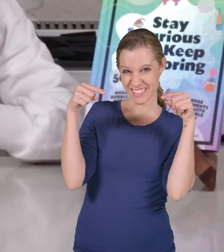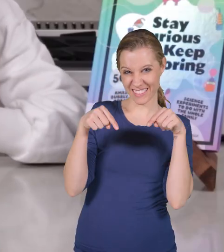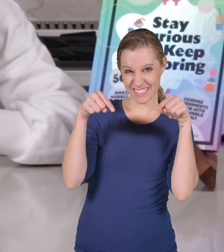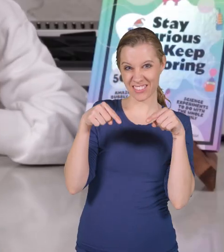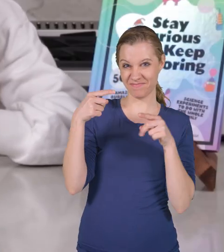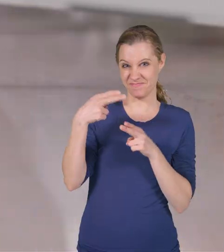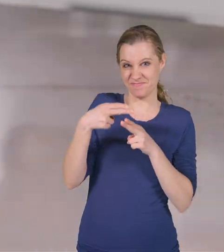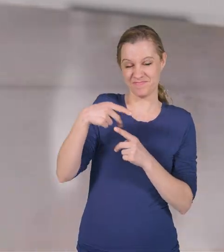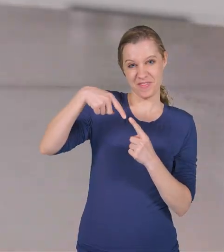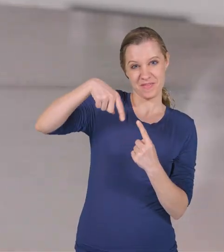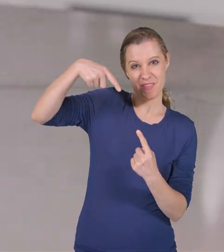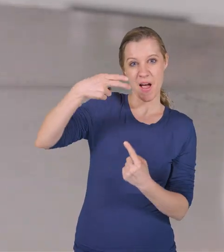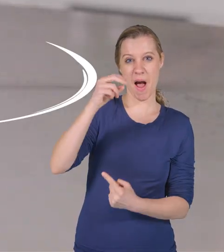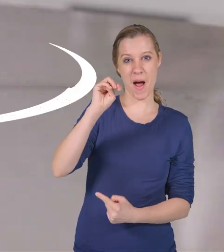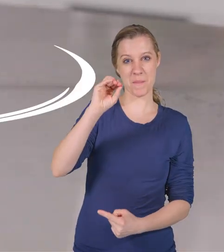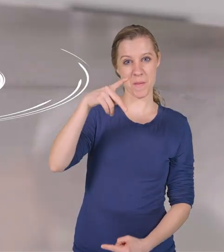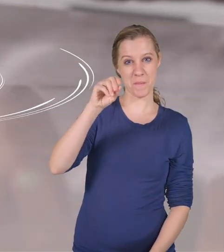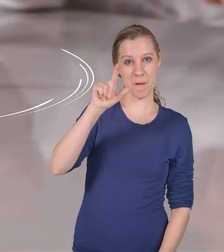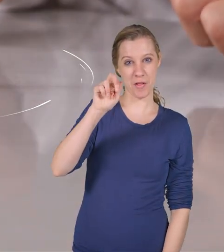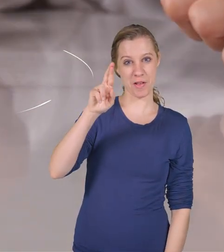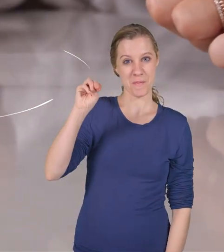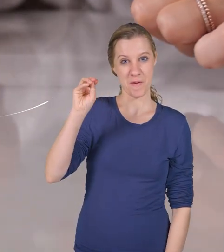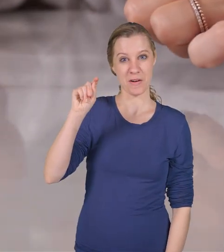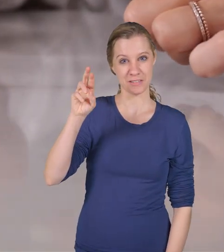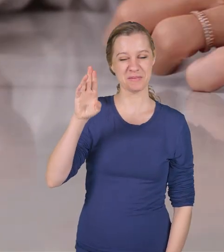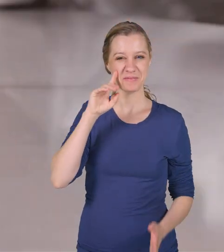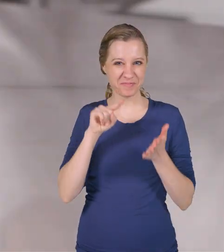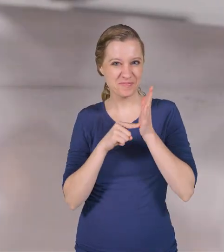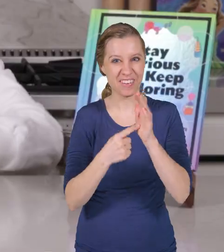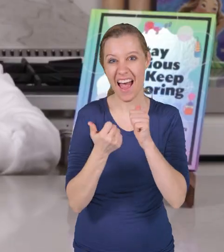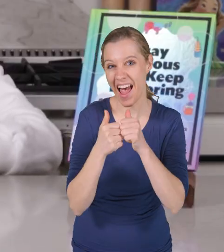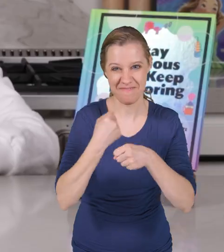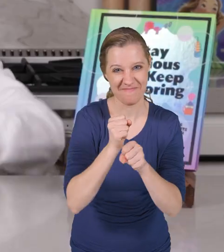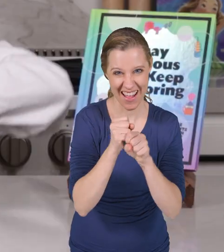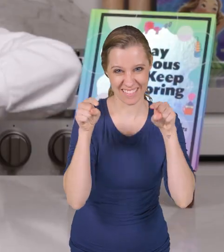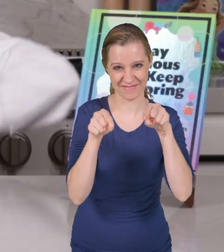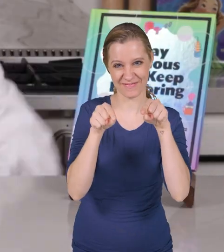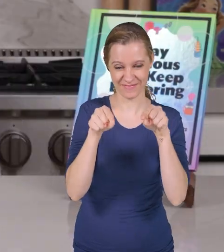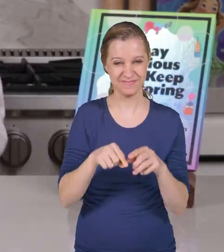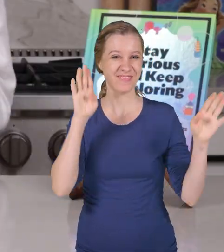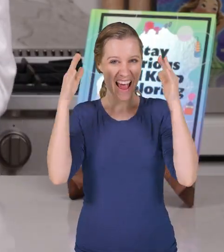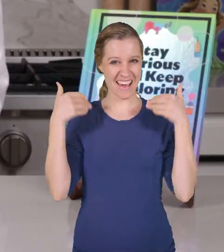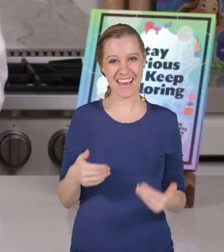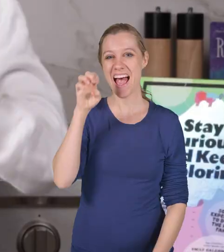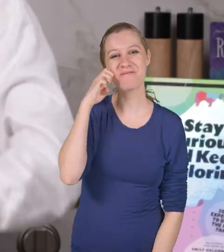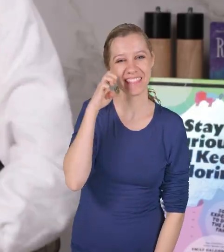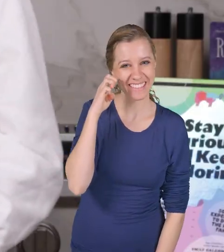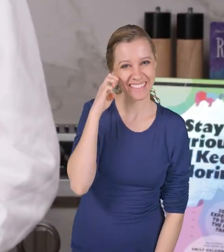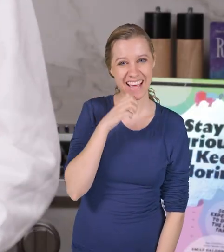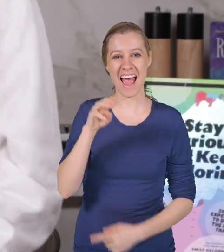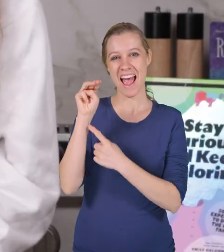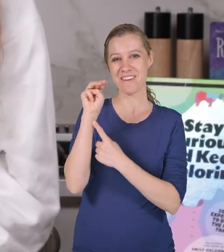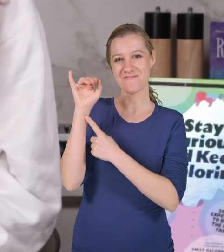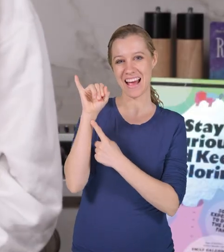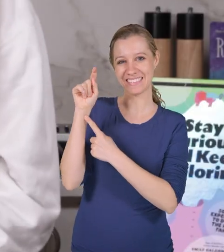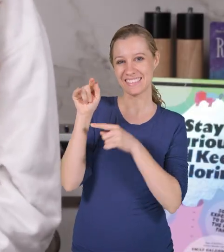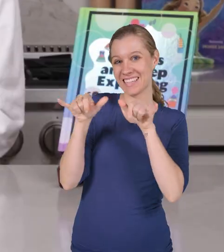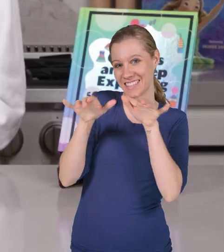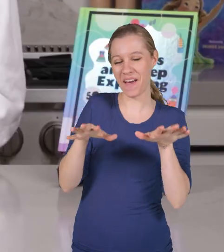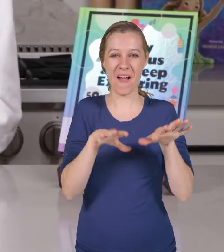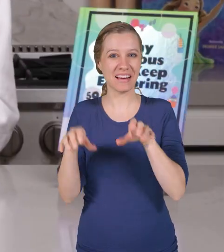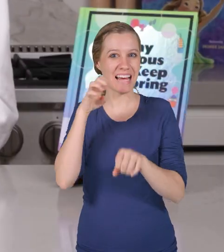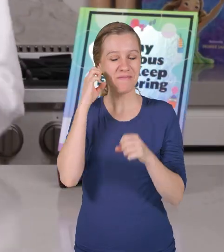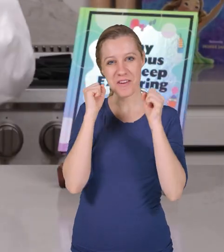Watch this. This is something called a homopolar motor, and I'm gonna teach you how to make one today. Hi everyone, I'm Emily